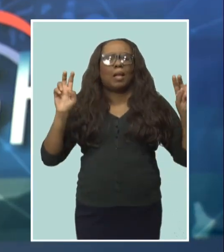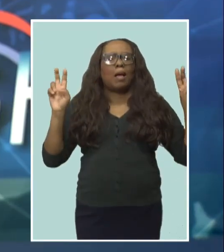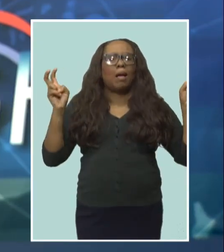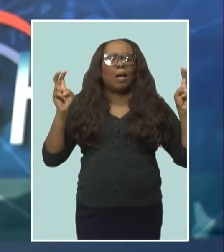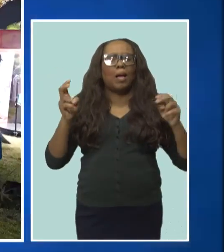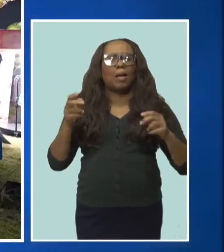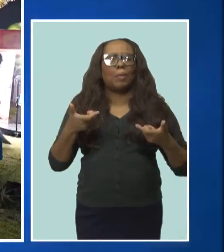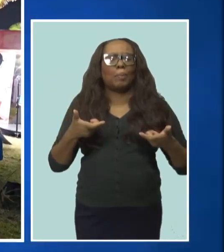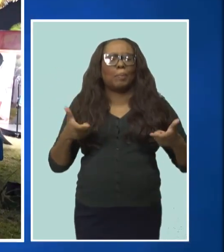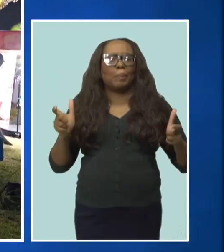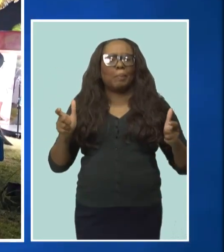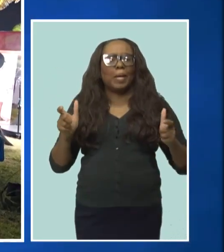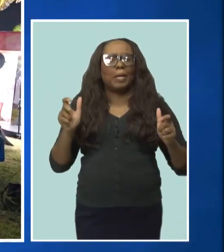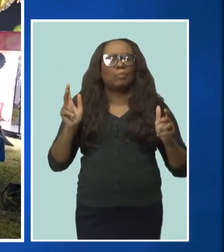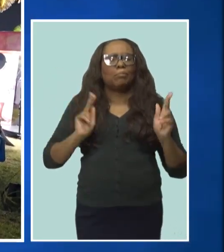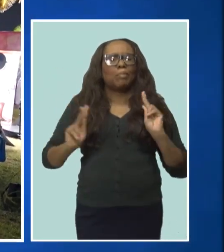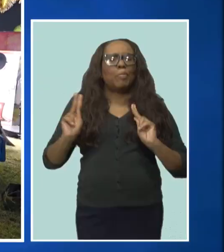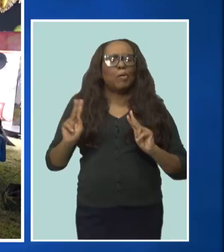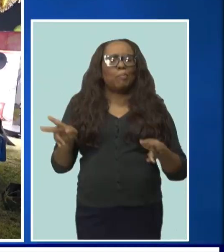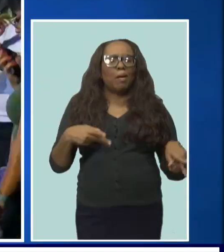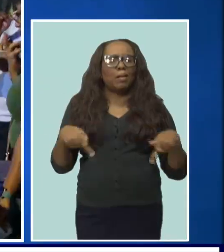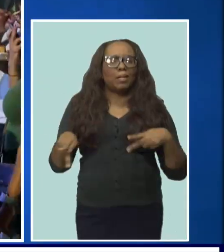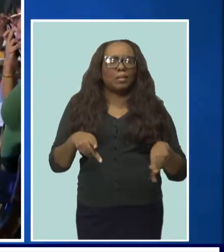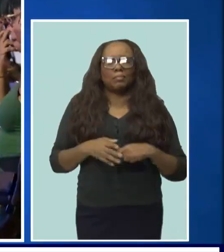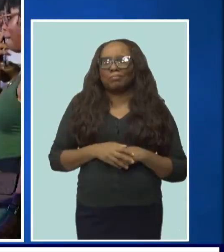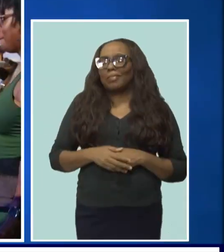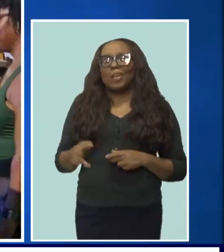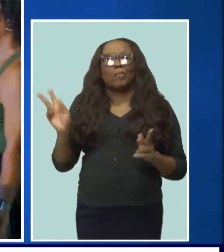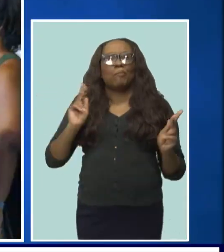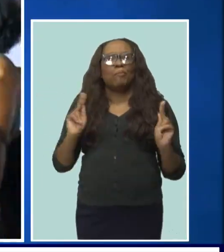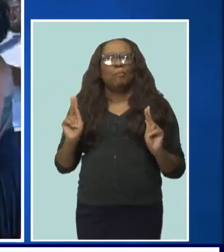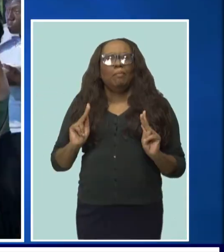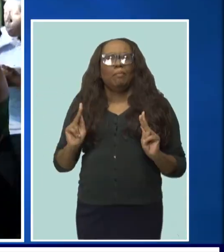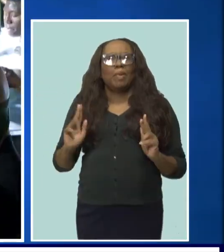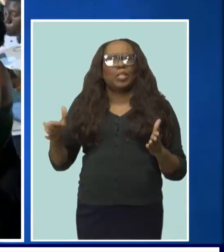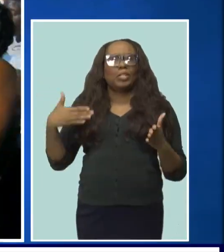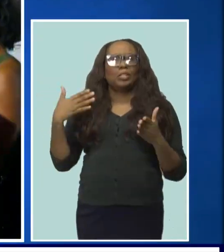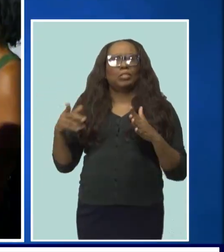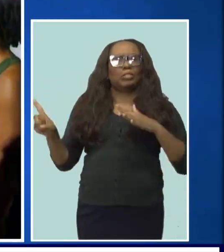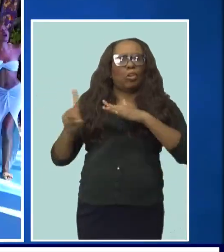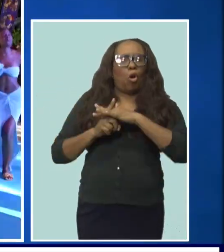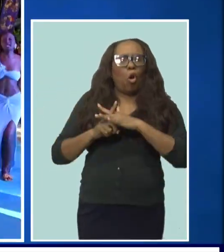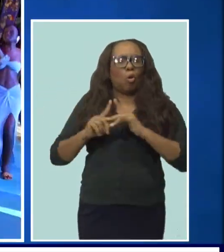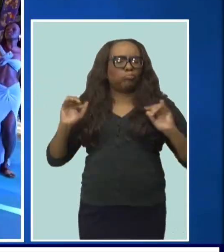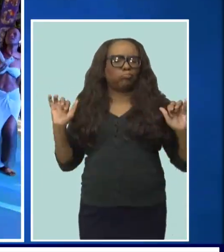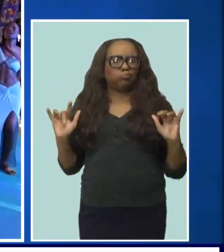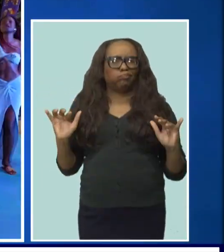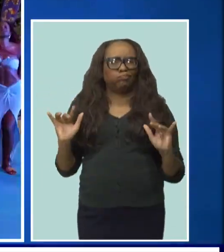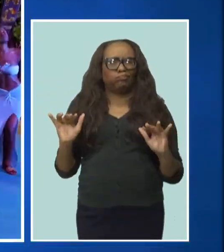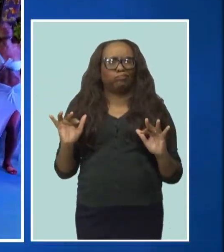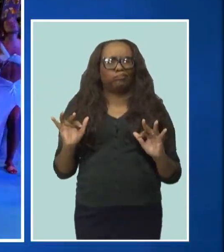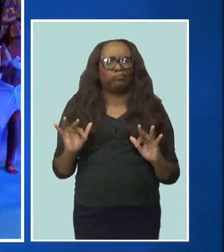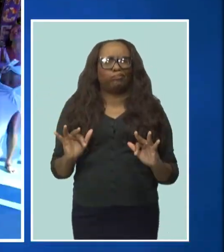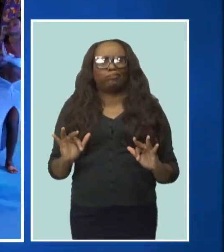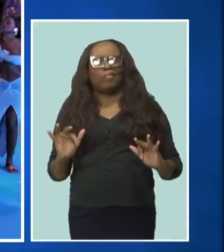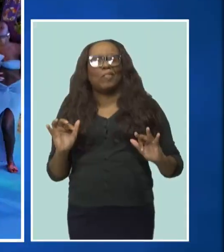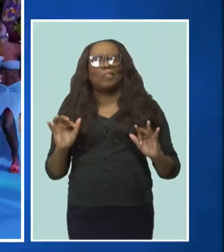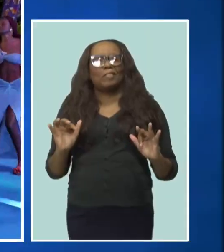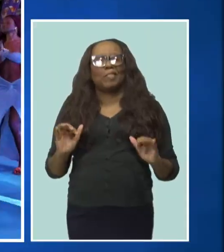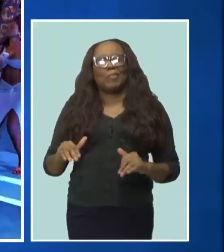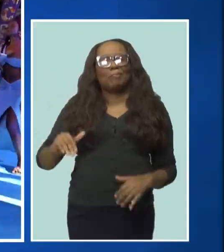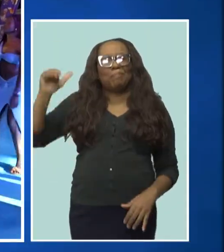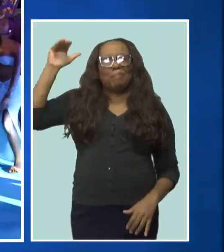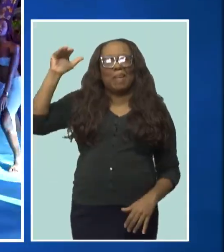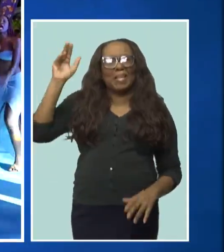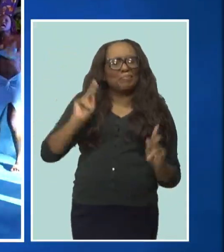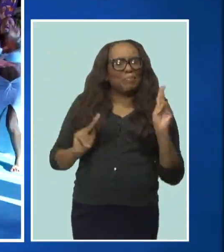hit. They came, they gathered, and they enjoyed themselves. It was the essence of the Big People Party, the